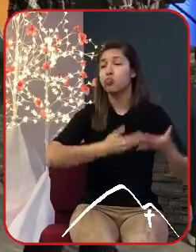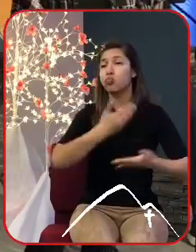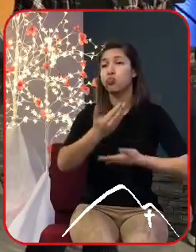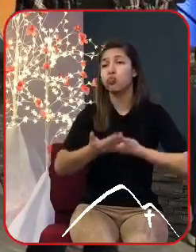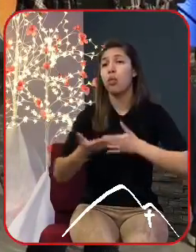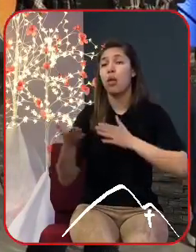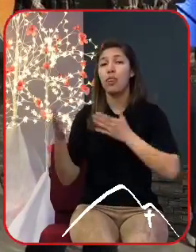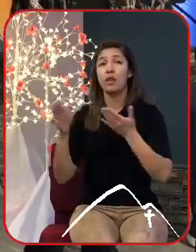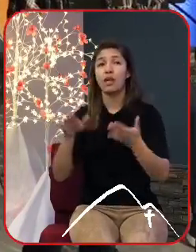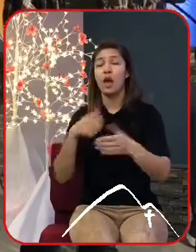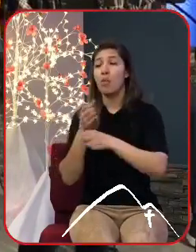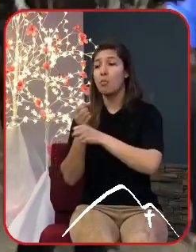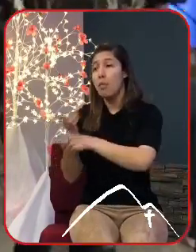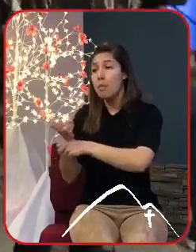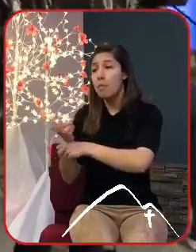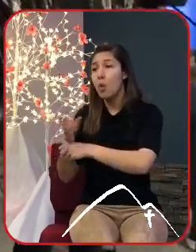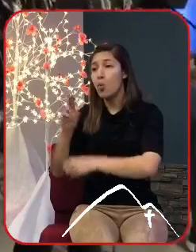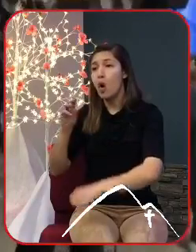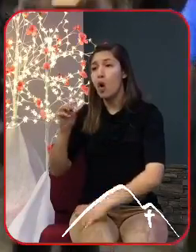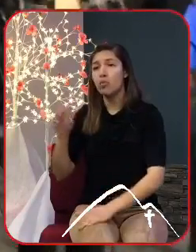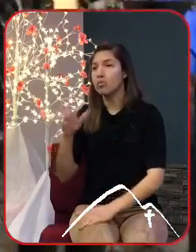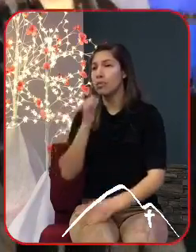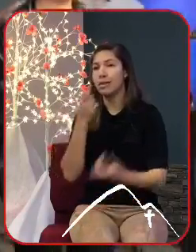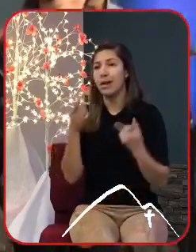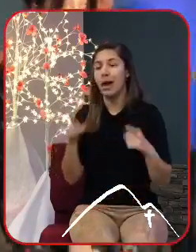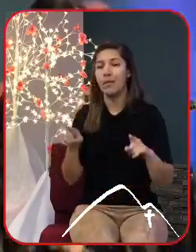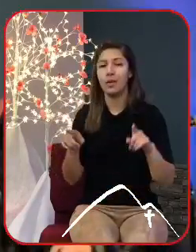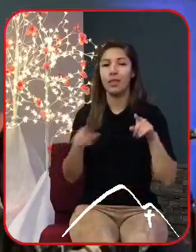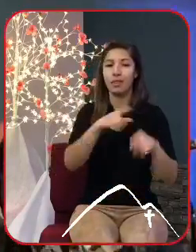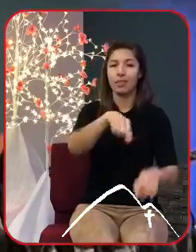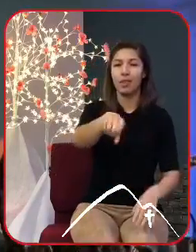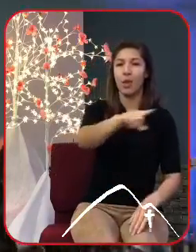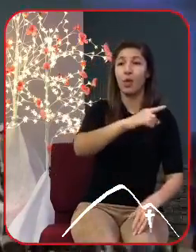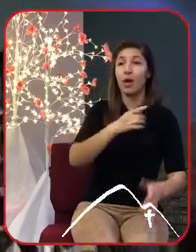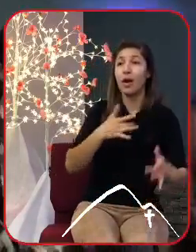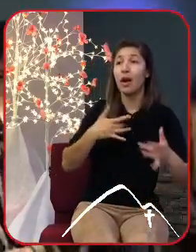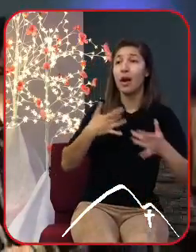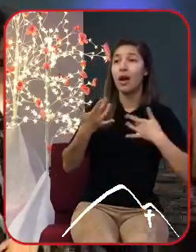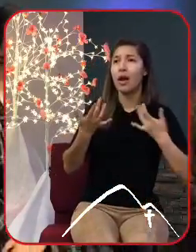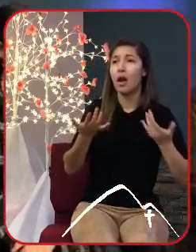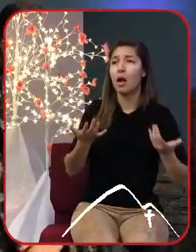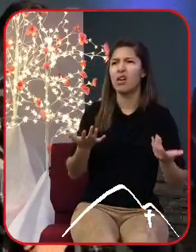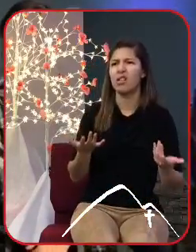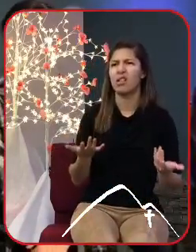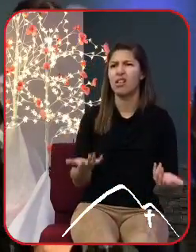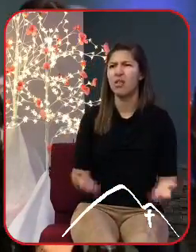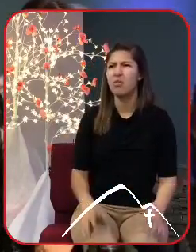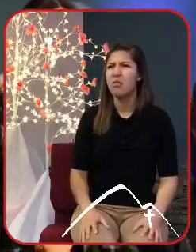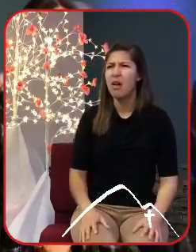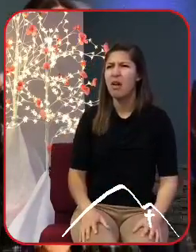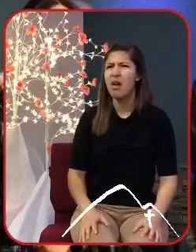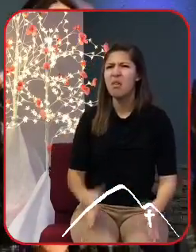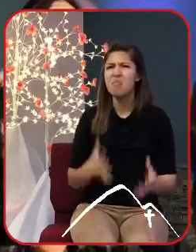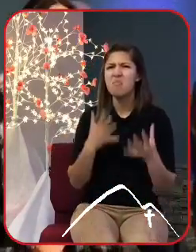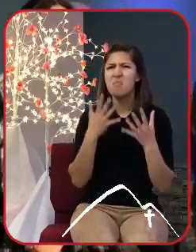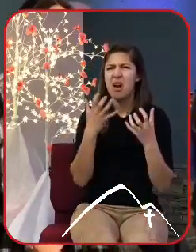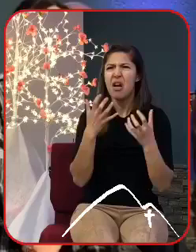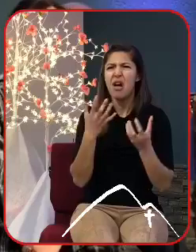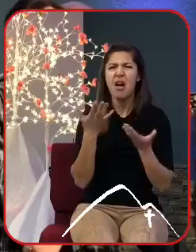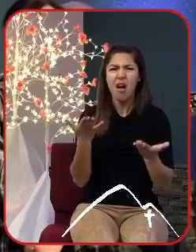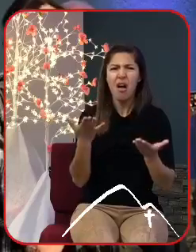to Rome, their hosannas turned to crucify because of their